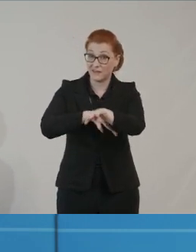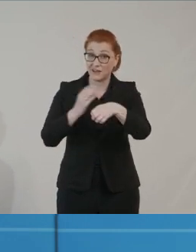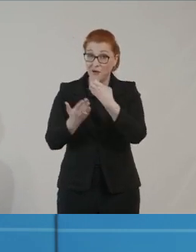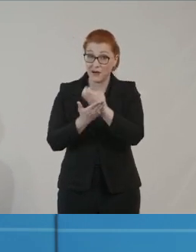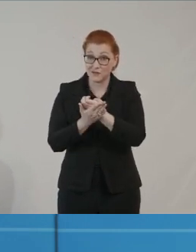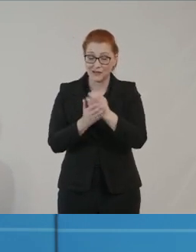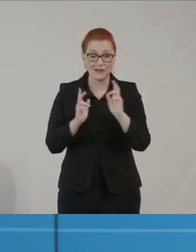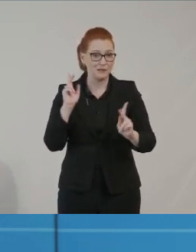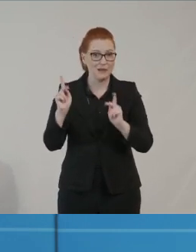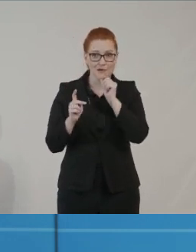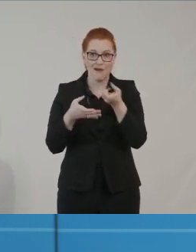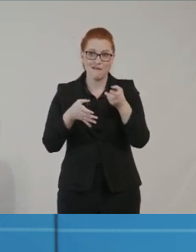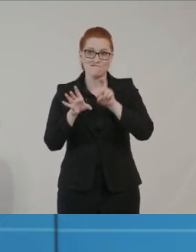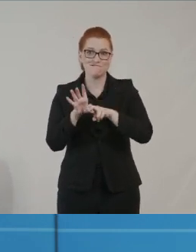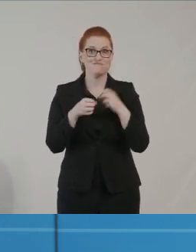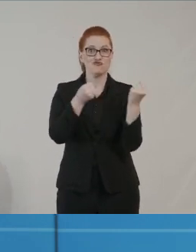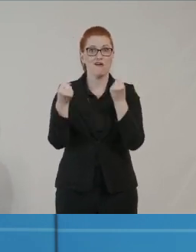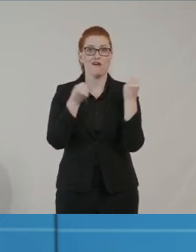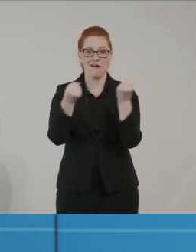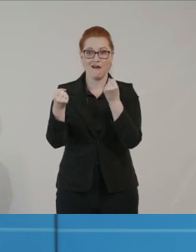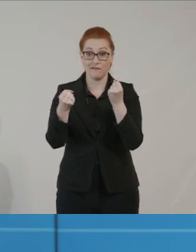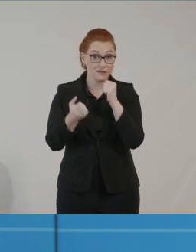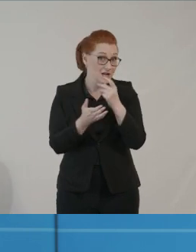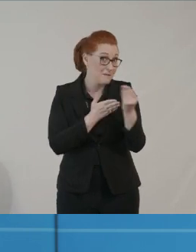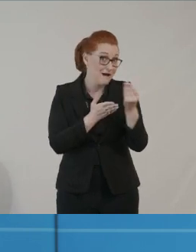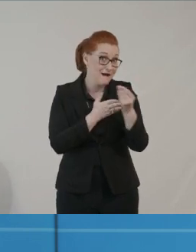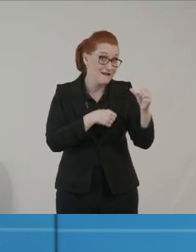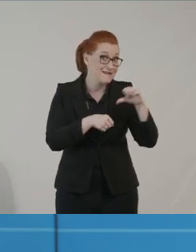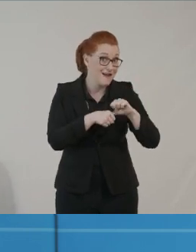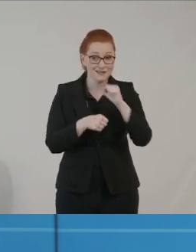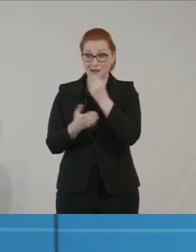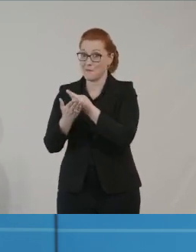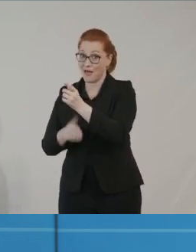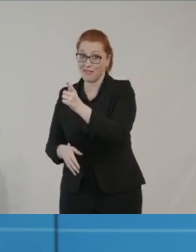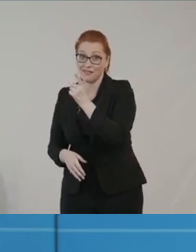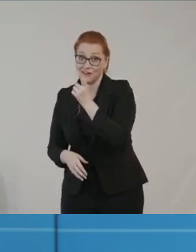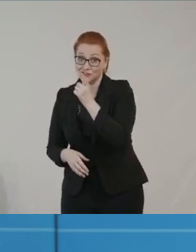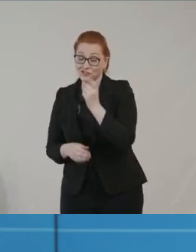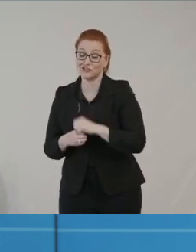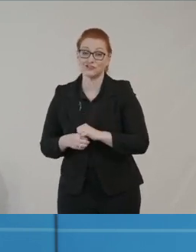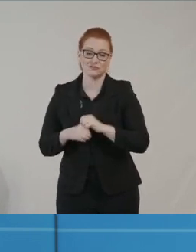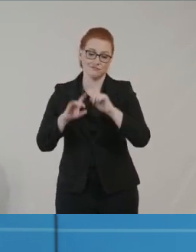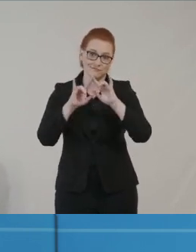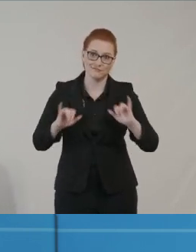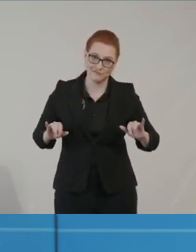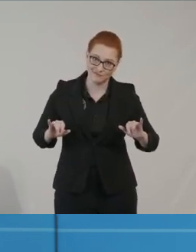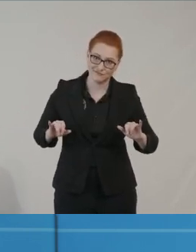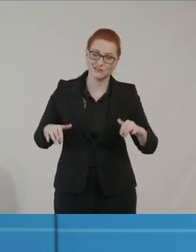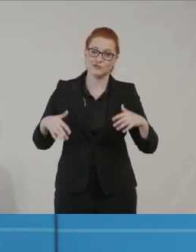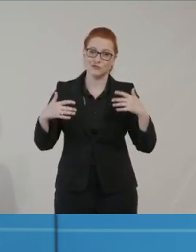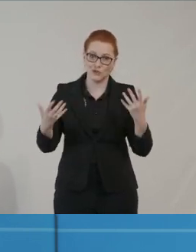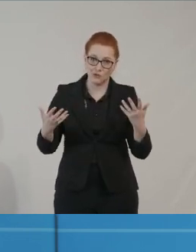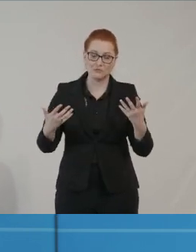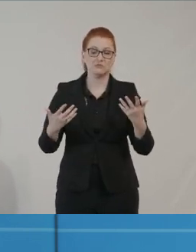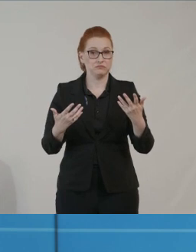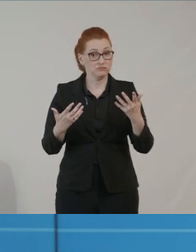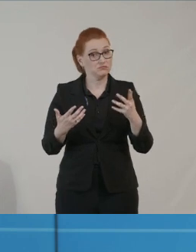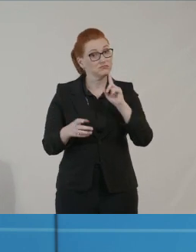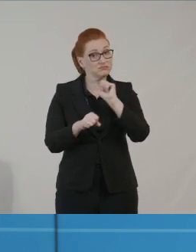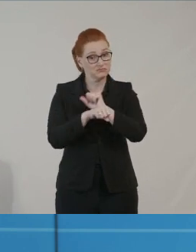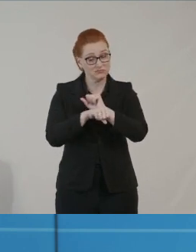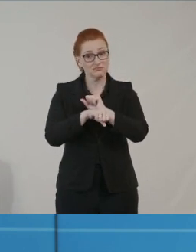not buying gas. They're not going out for lunch, et cetera, et cetera, et cetera. So this has also gone to slow